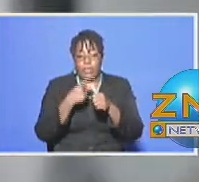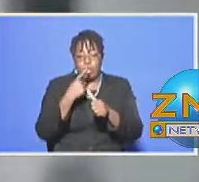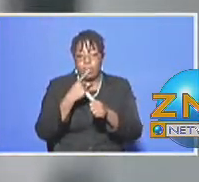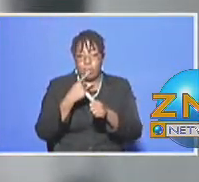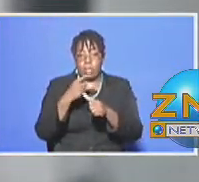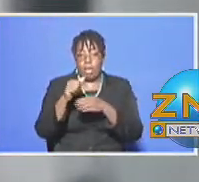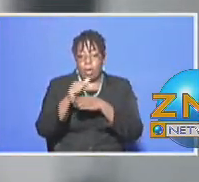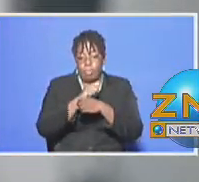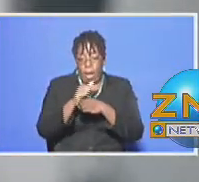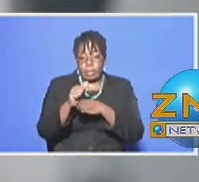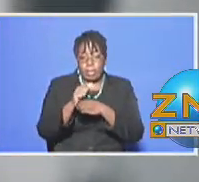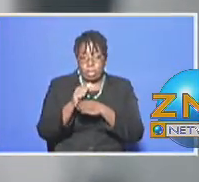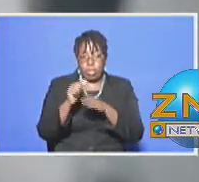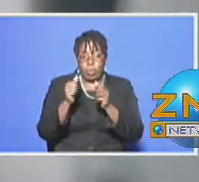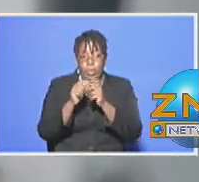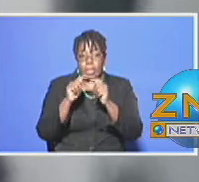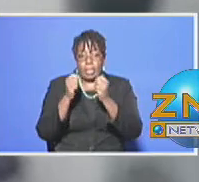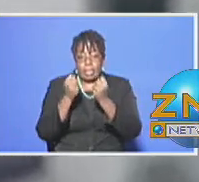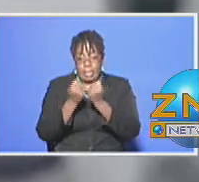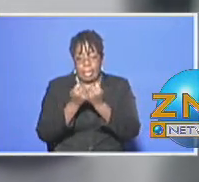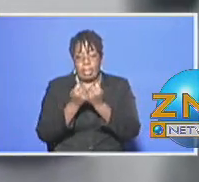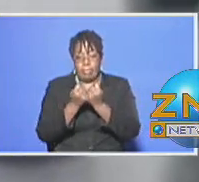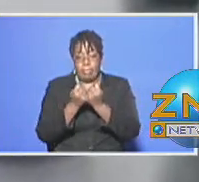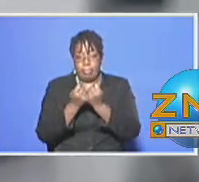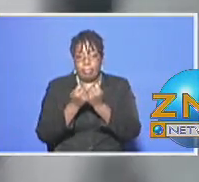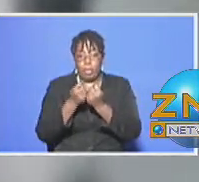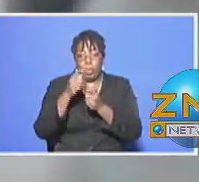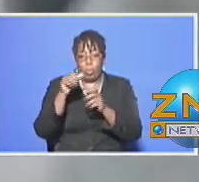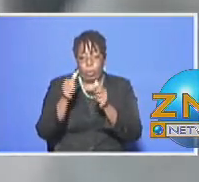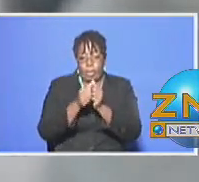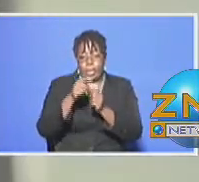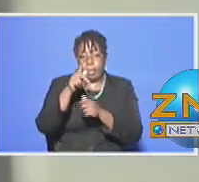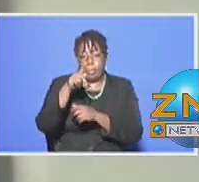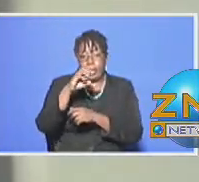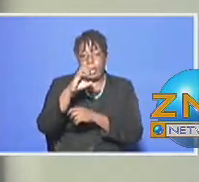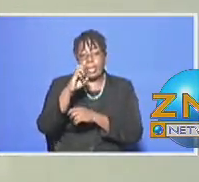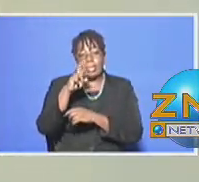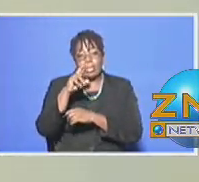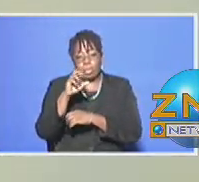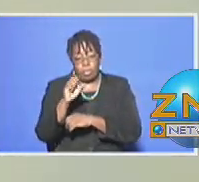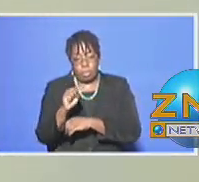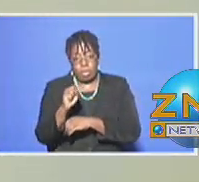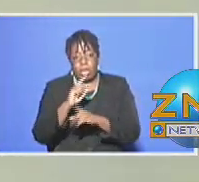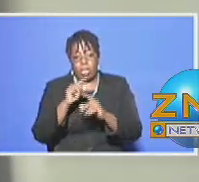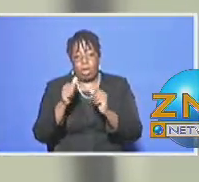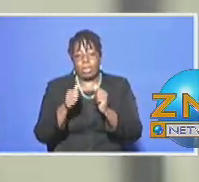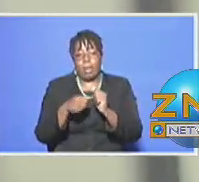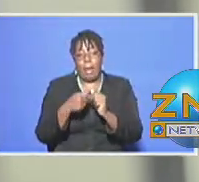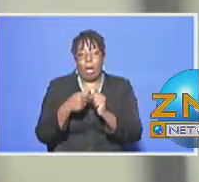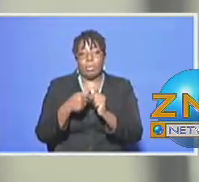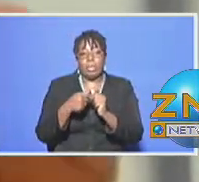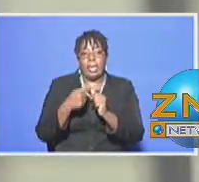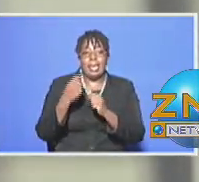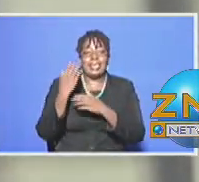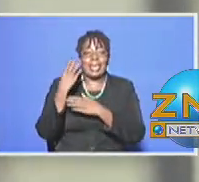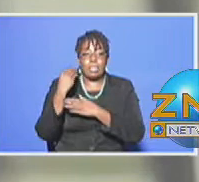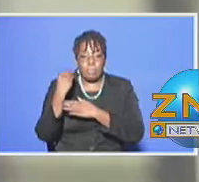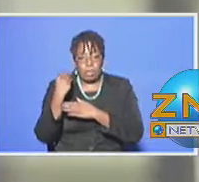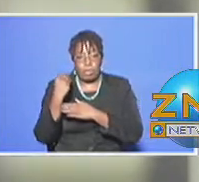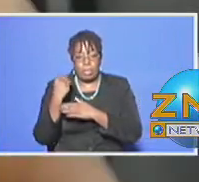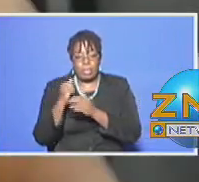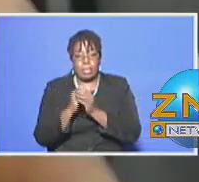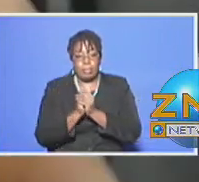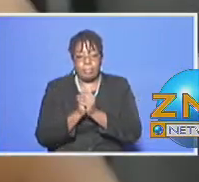with an NBA team, that being the Indiana Pacers. Kai talking about the experience as well as what he hopes to offer NBA